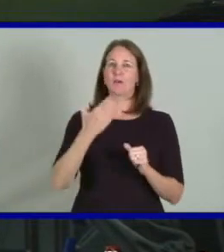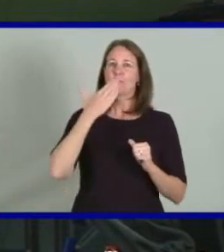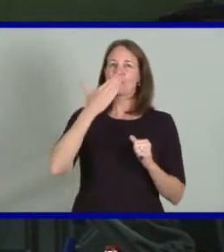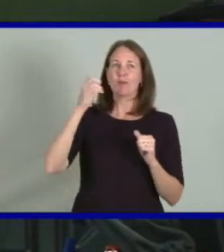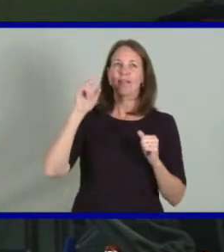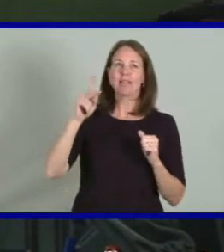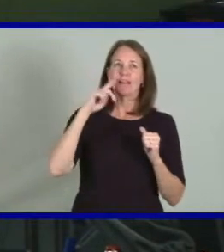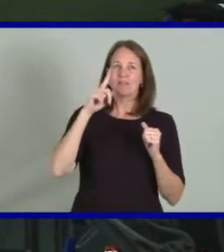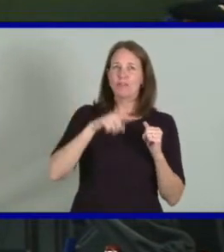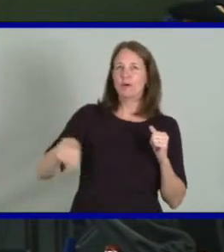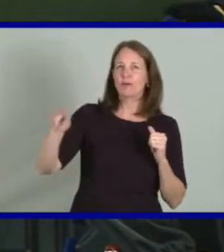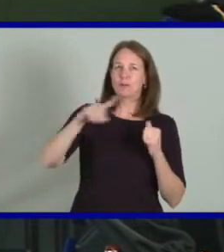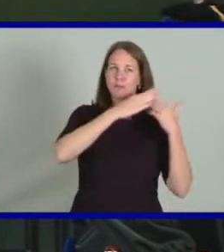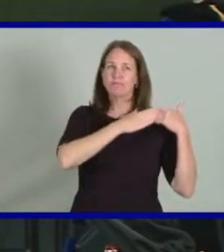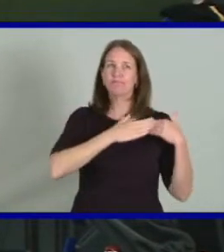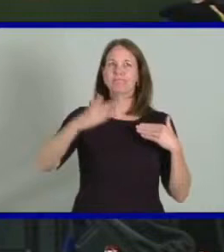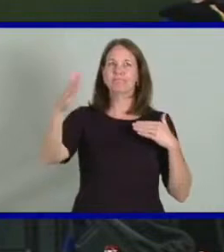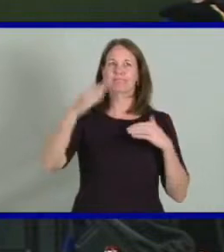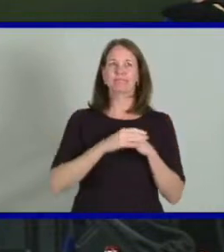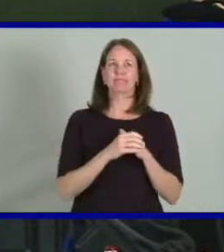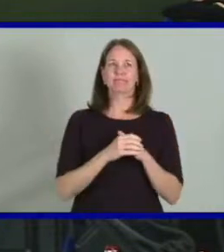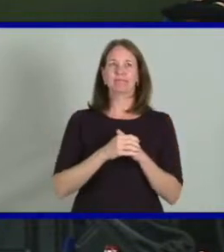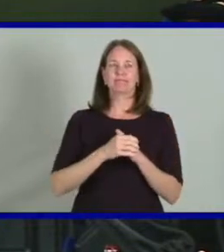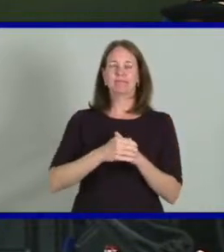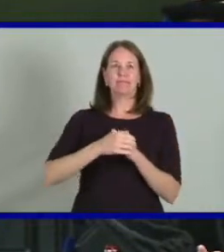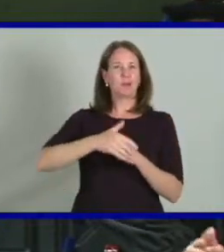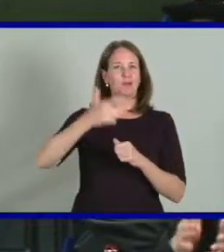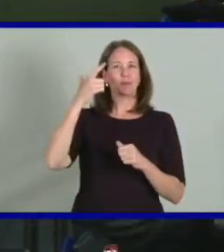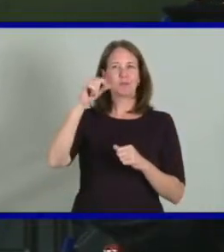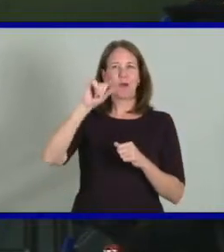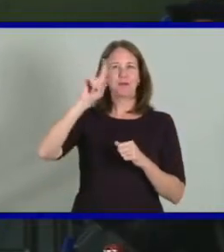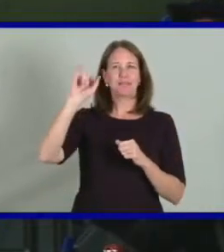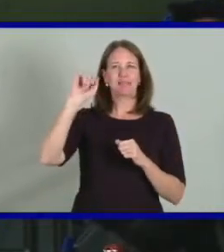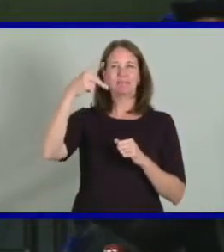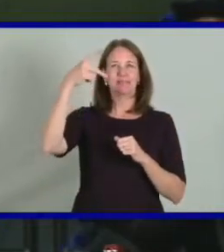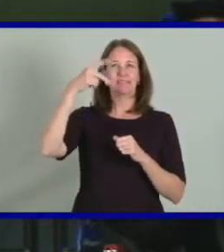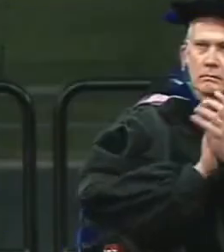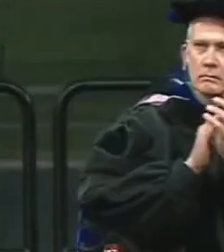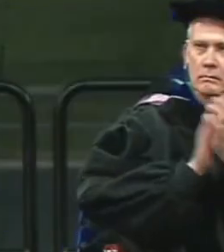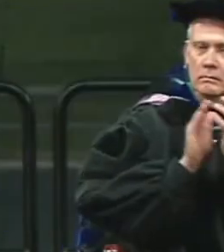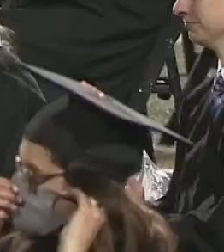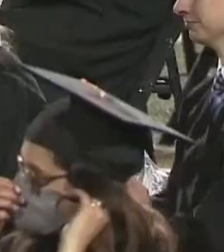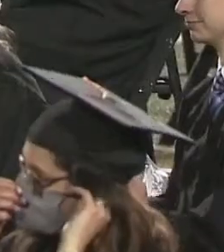you do, fellow alumni, and go Zips!